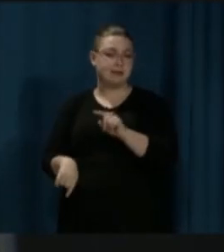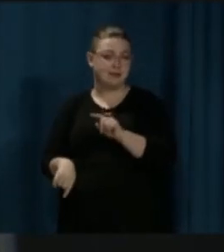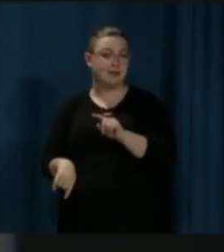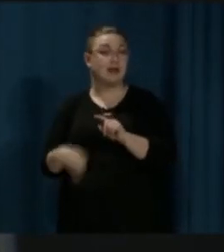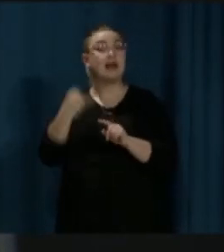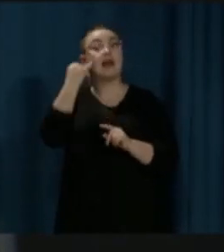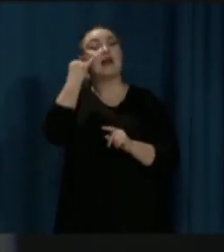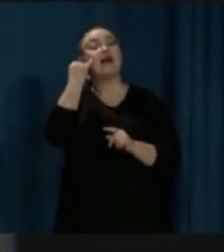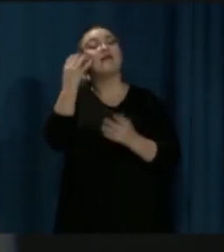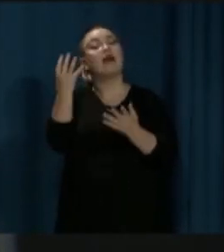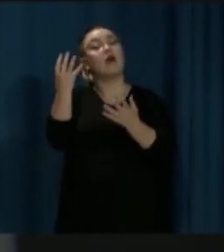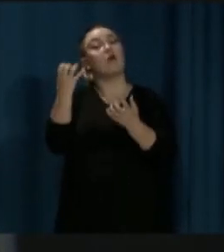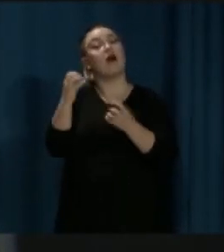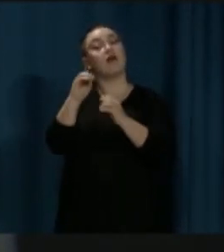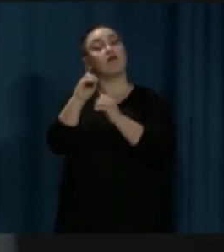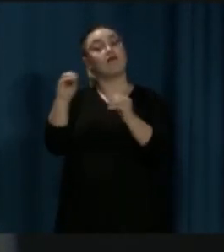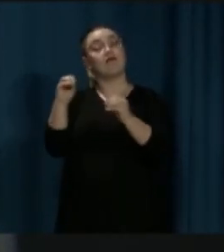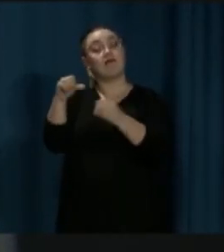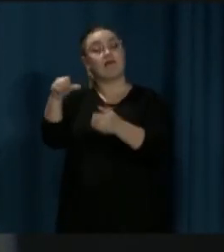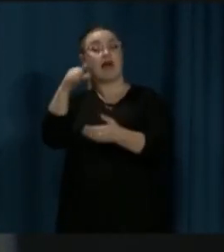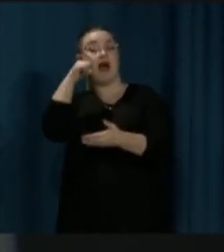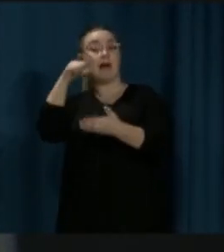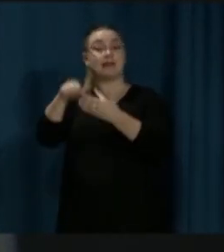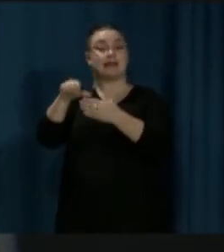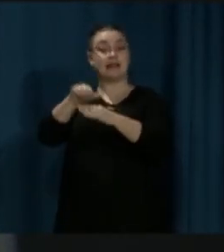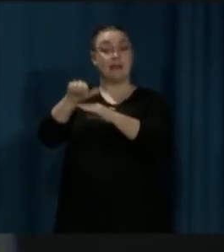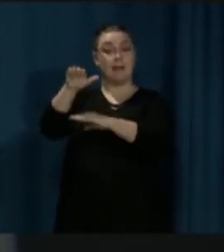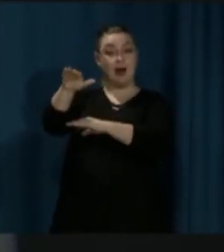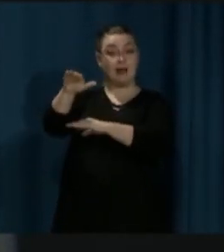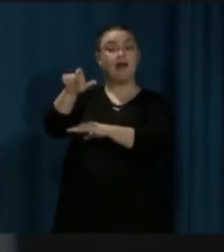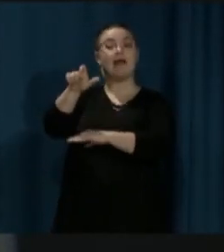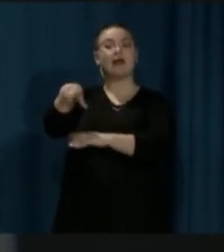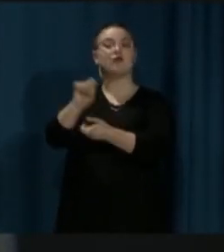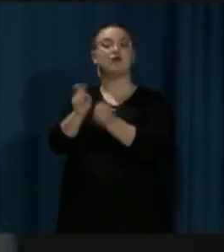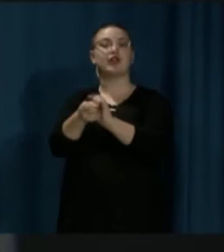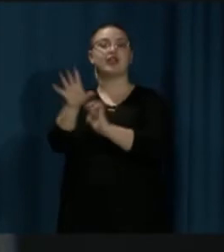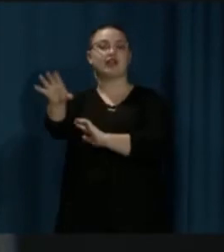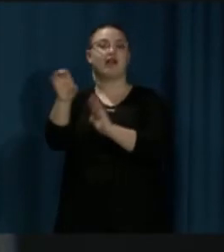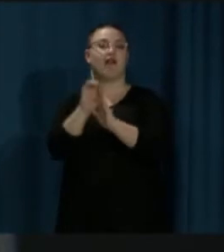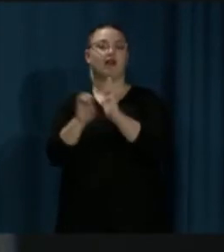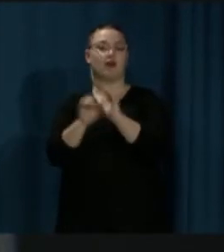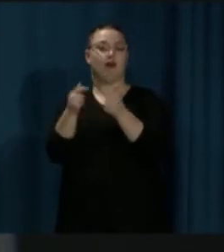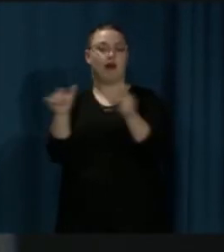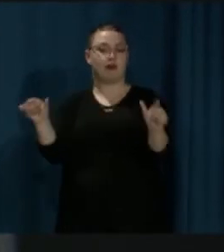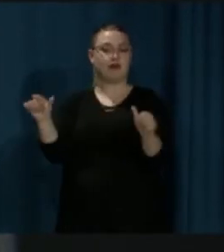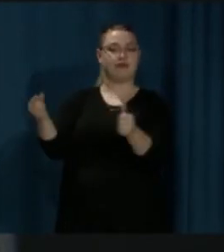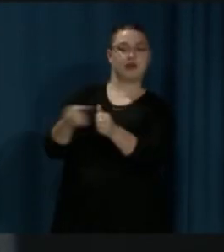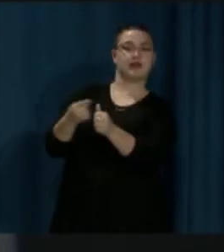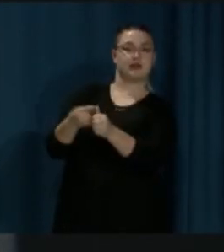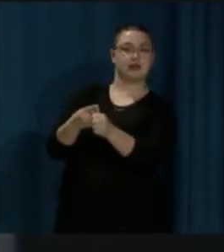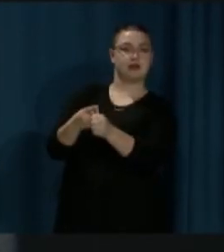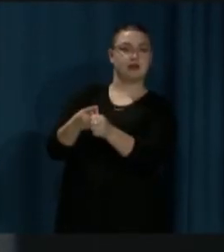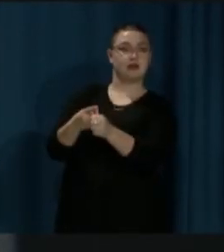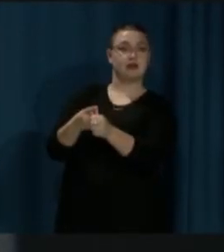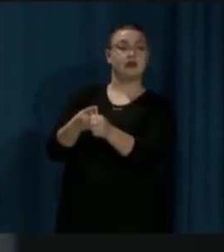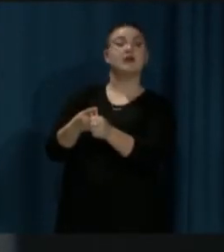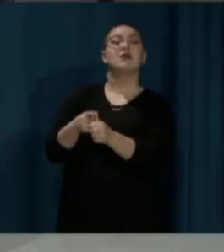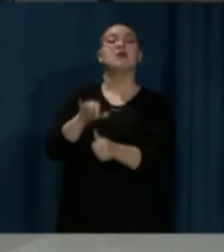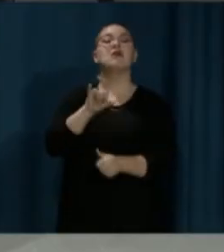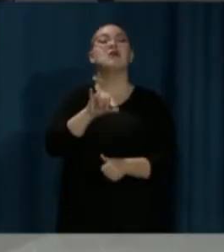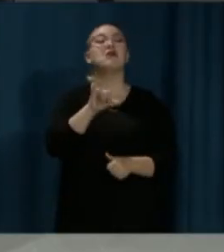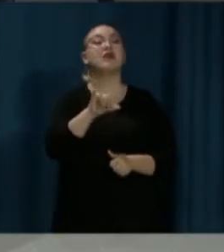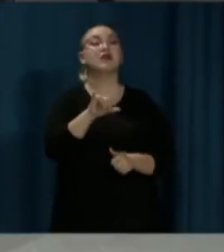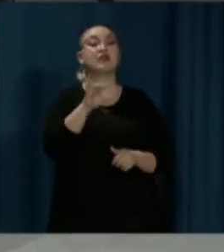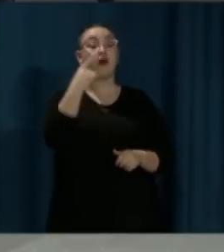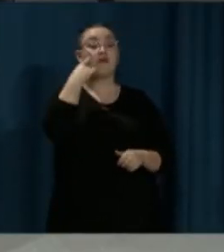excuse absent, they're going to have to change their constitutional language. what I hear you saying then is they were able to make that